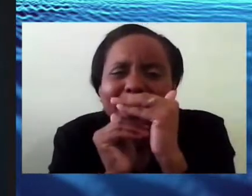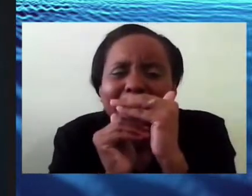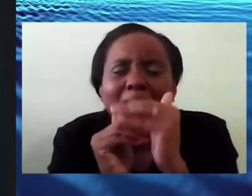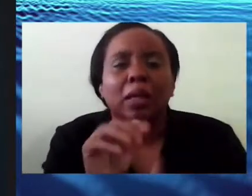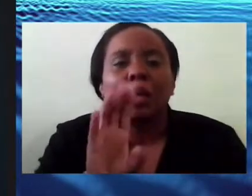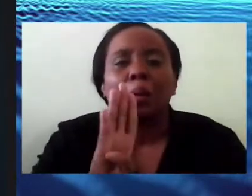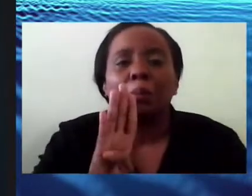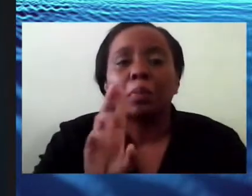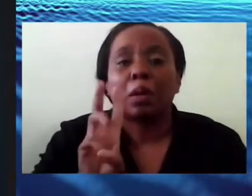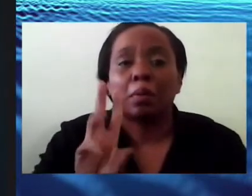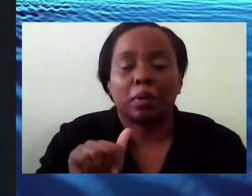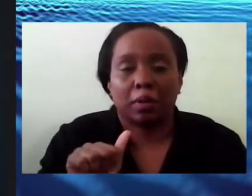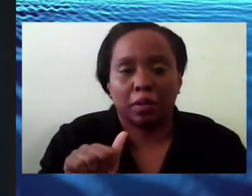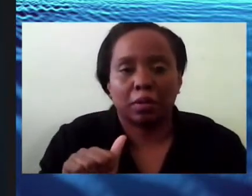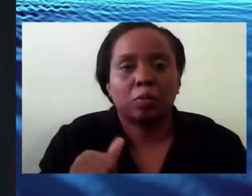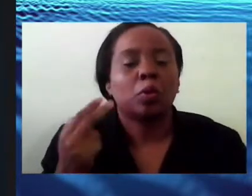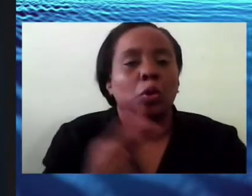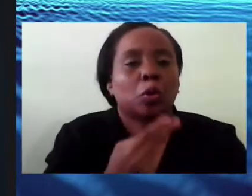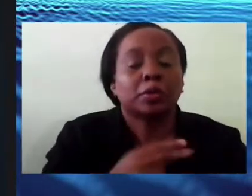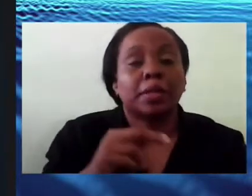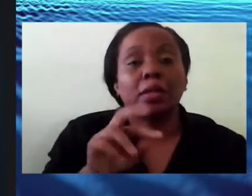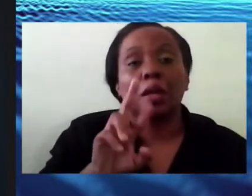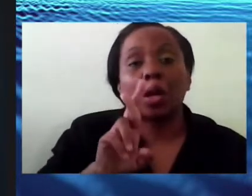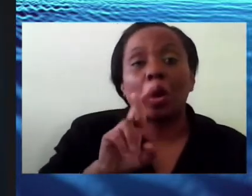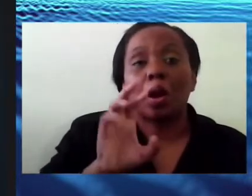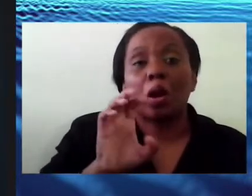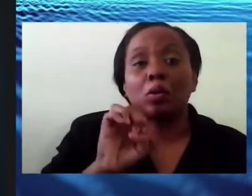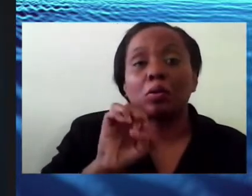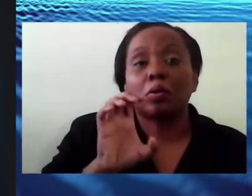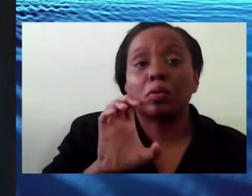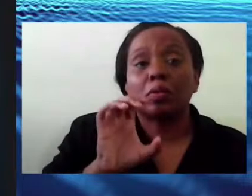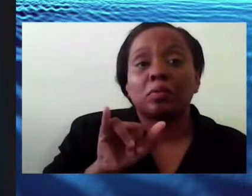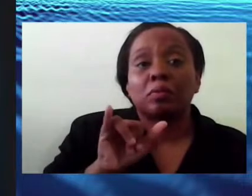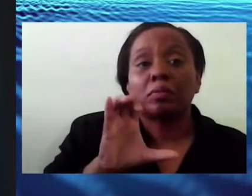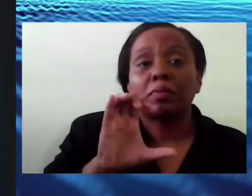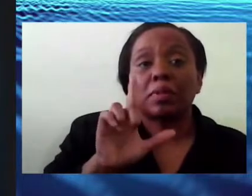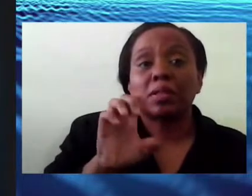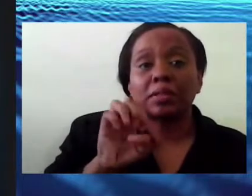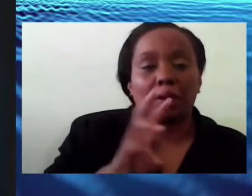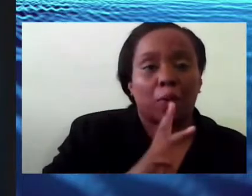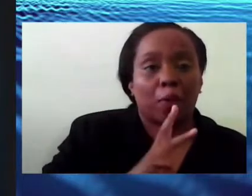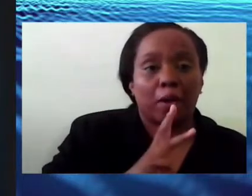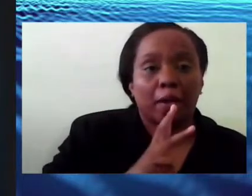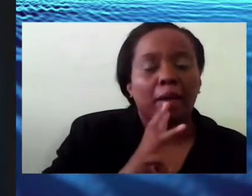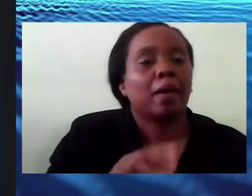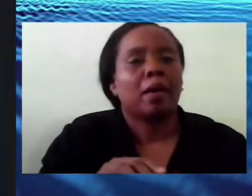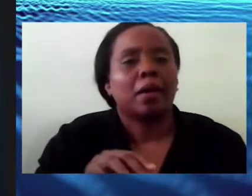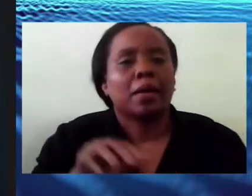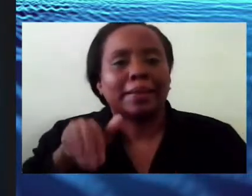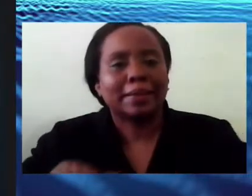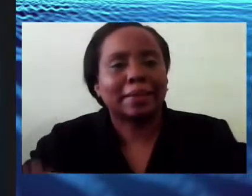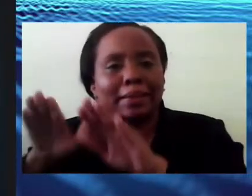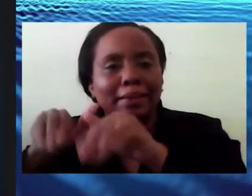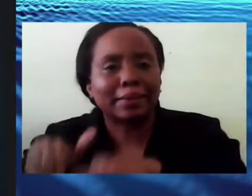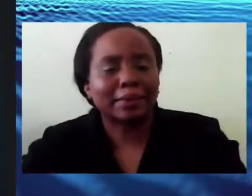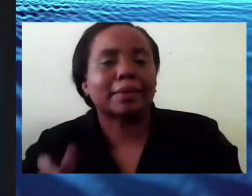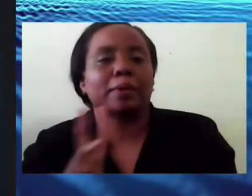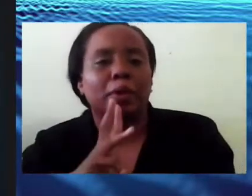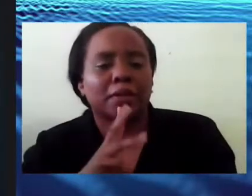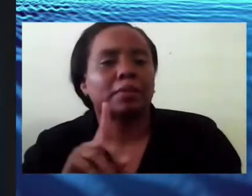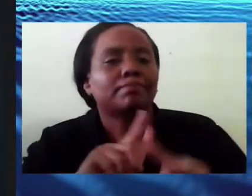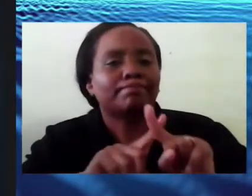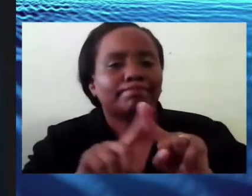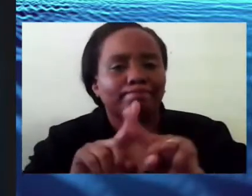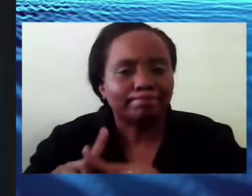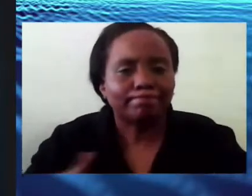way, and I want to assure Barbadians that the government is putting a lot of thought into what is being done,